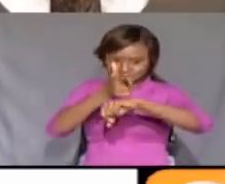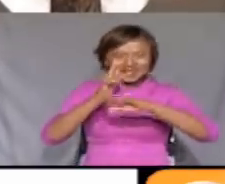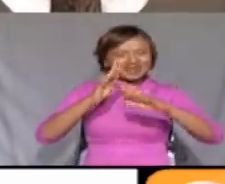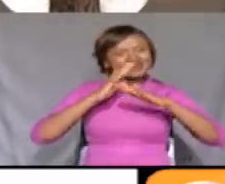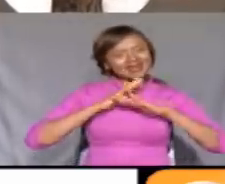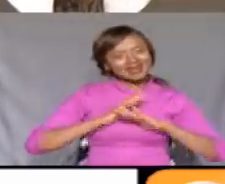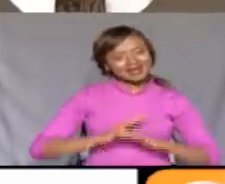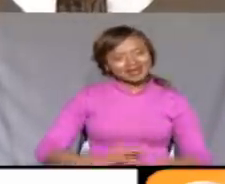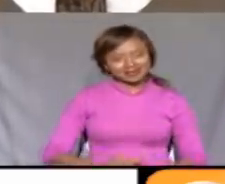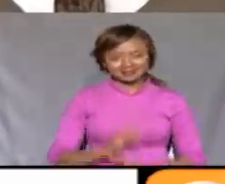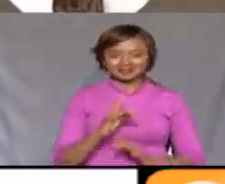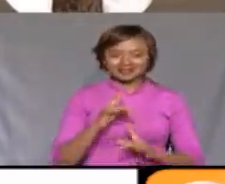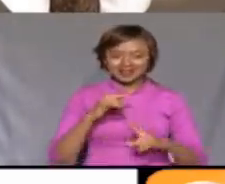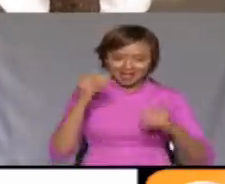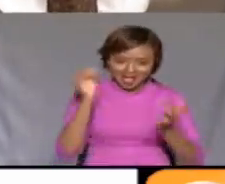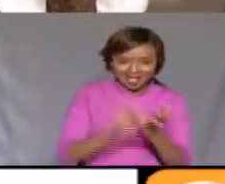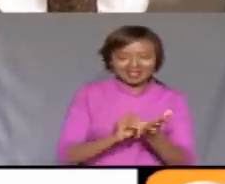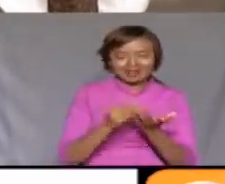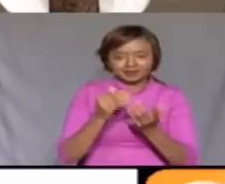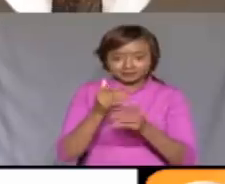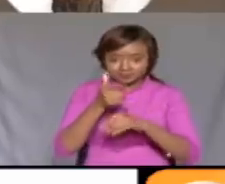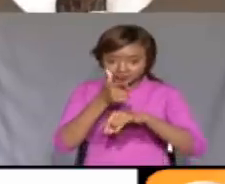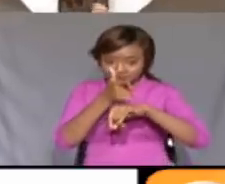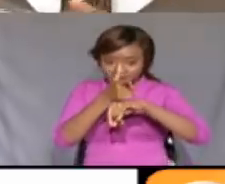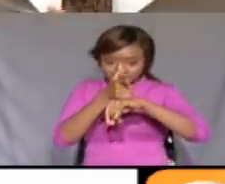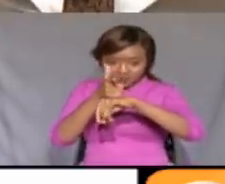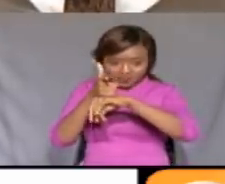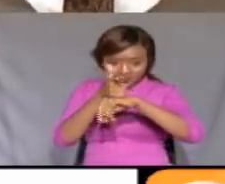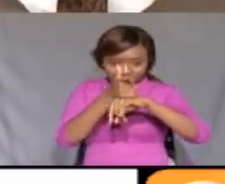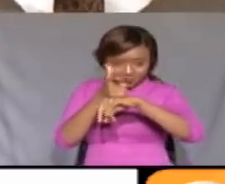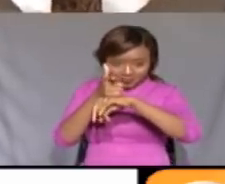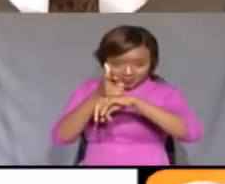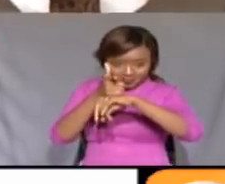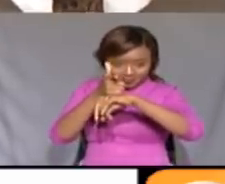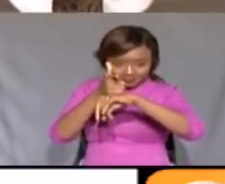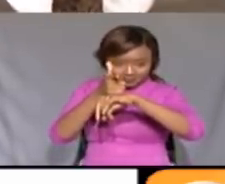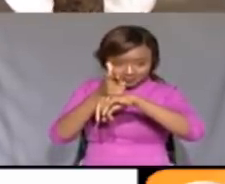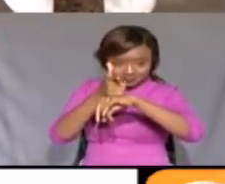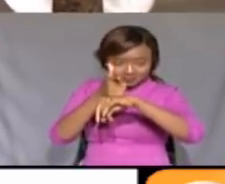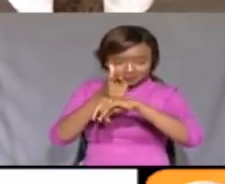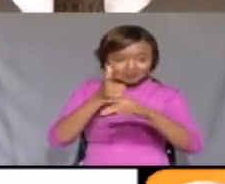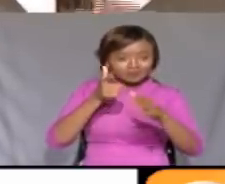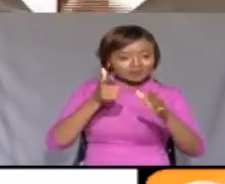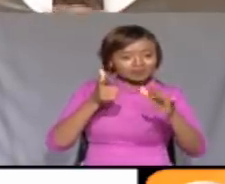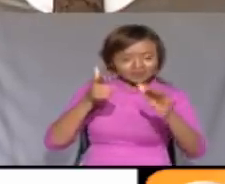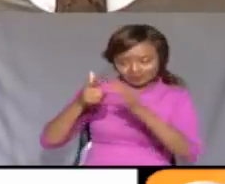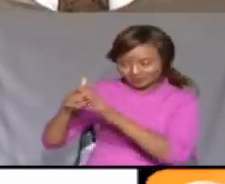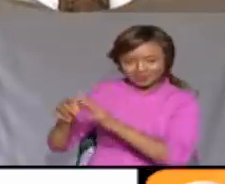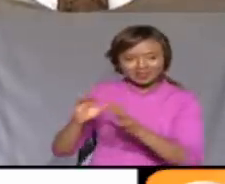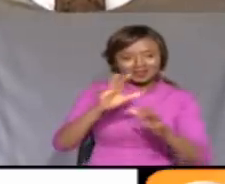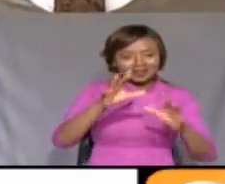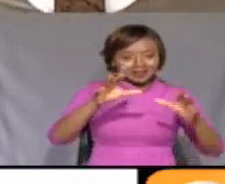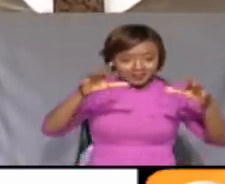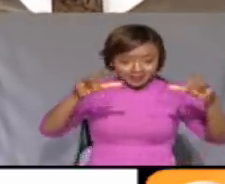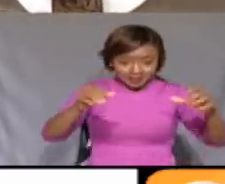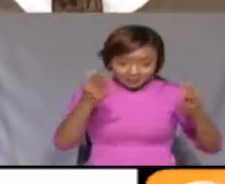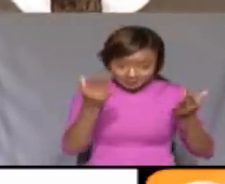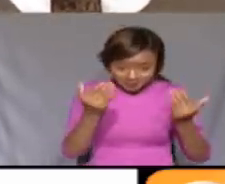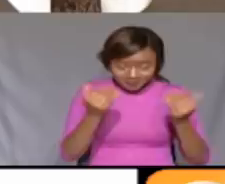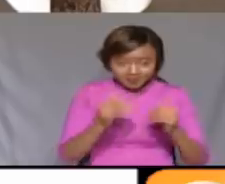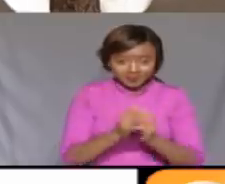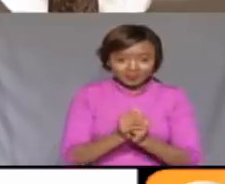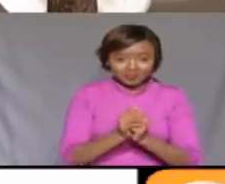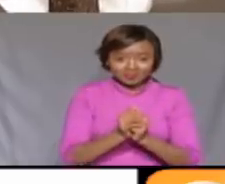relax and do my lines again. He locked the camera, walked to me, held my shoulders to realign